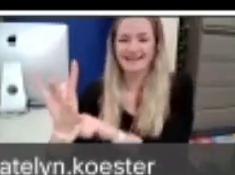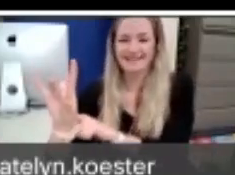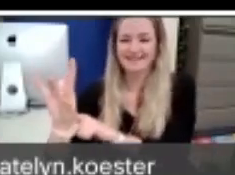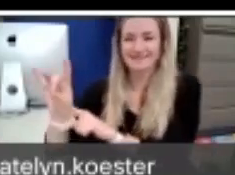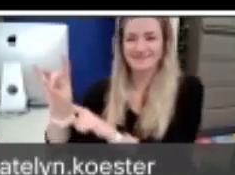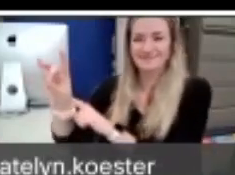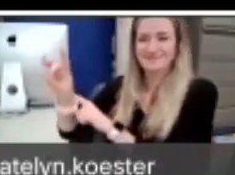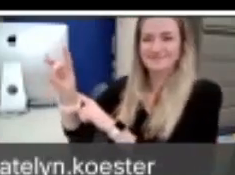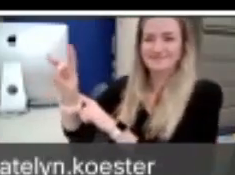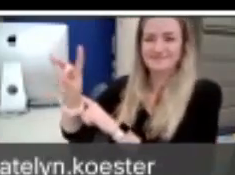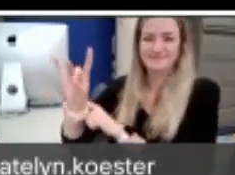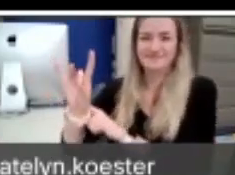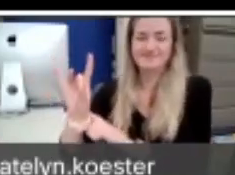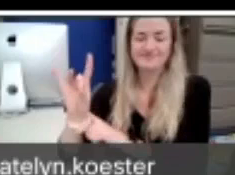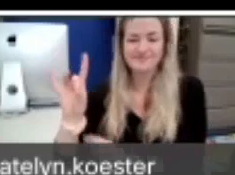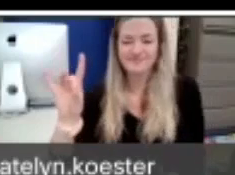8,